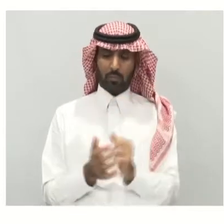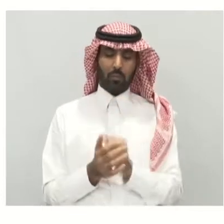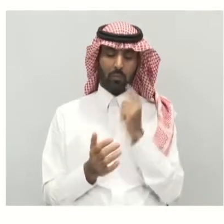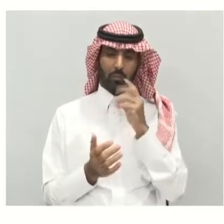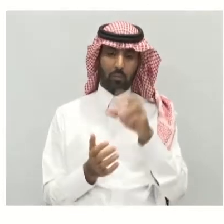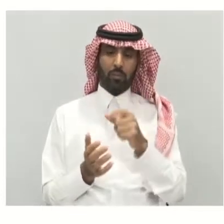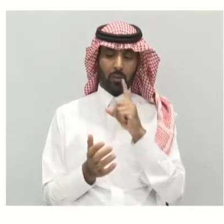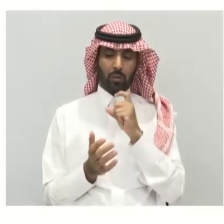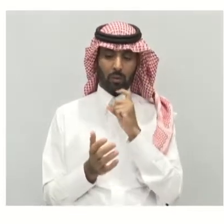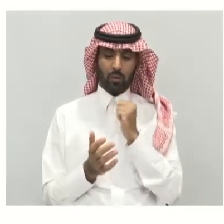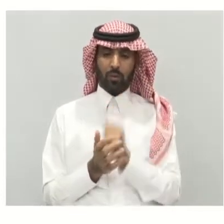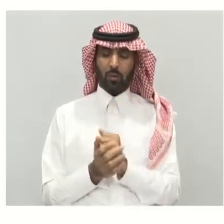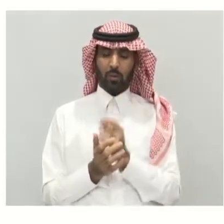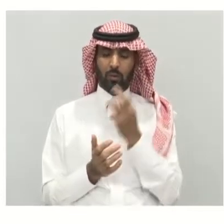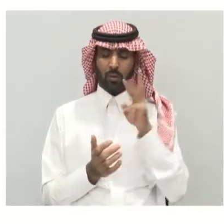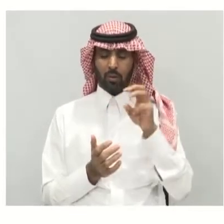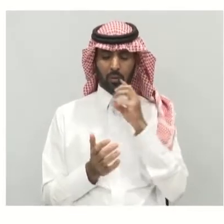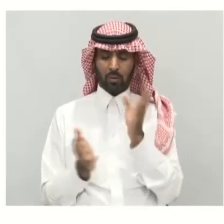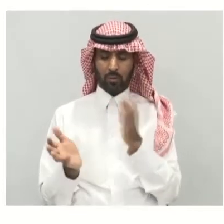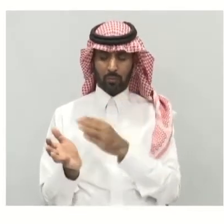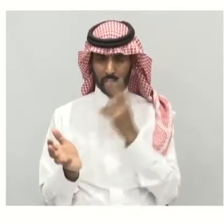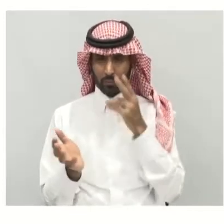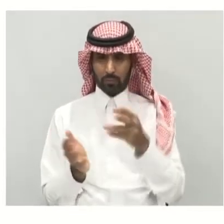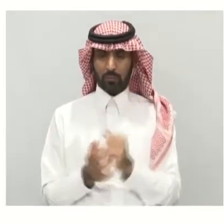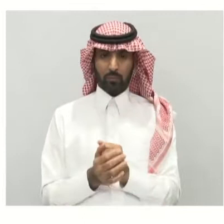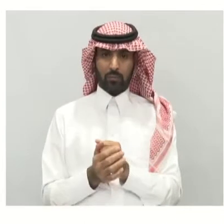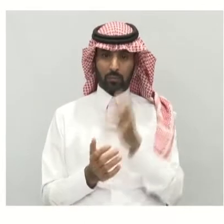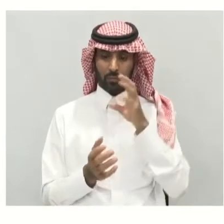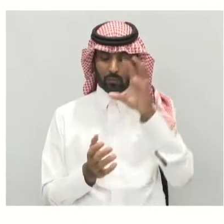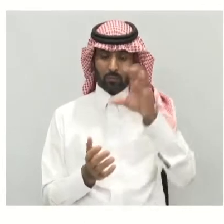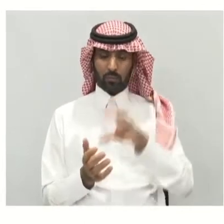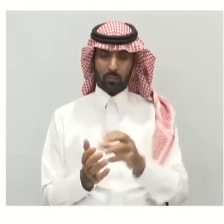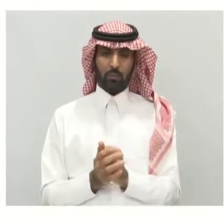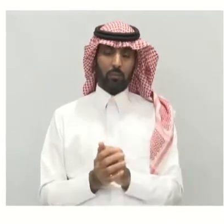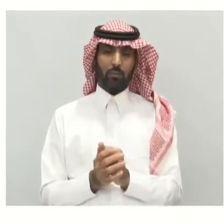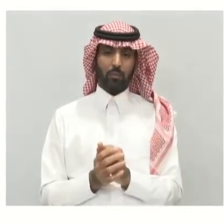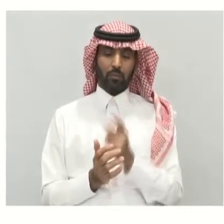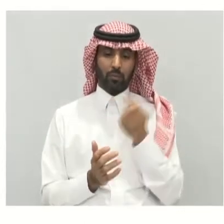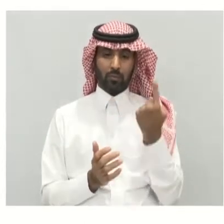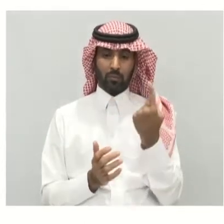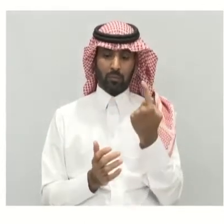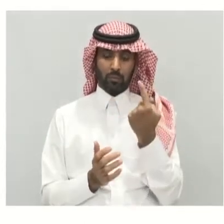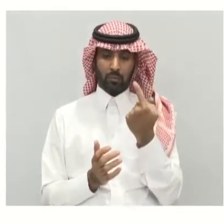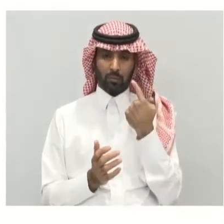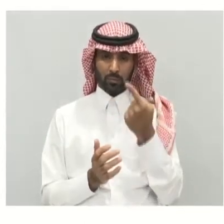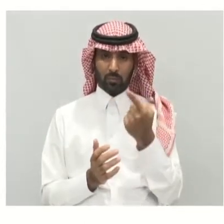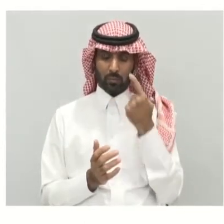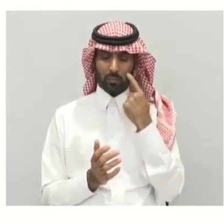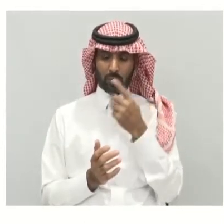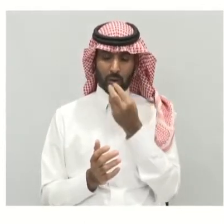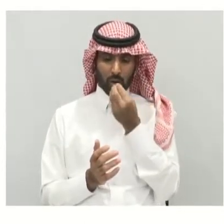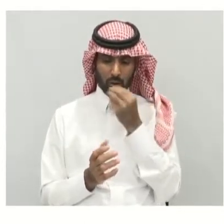from 129 to 130 and let's see the answers together. Okay, for number one, I'm on a